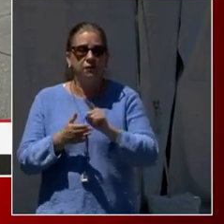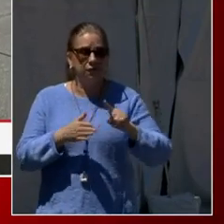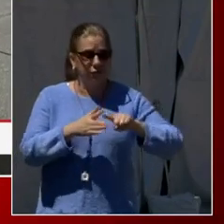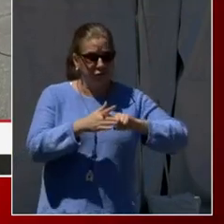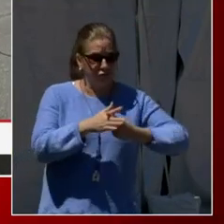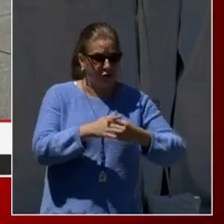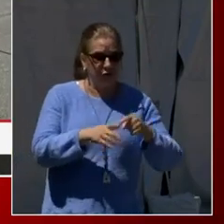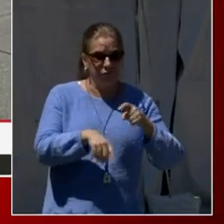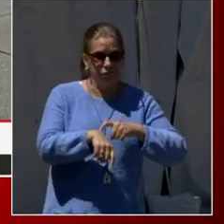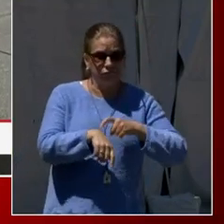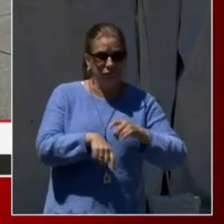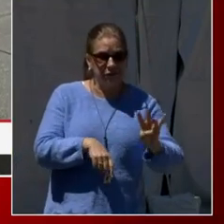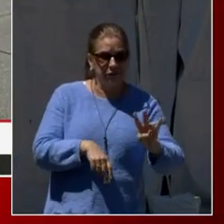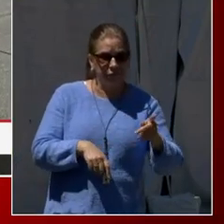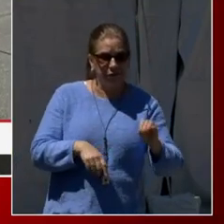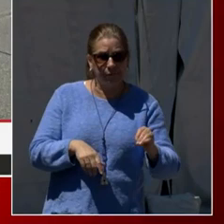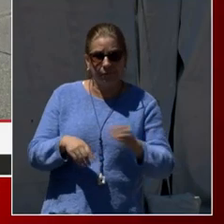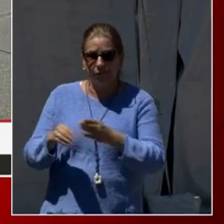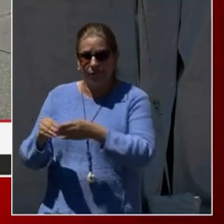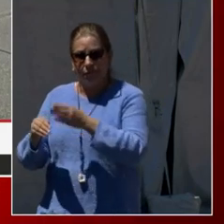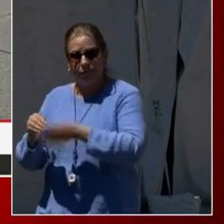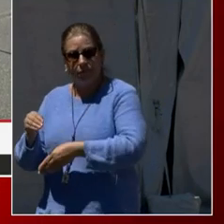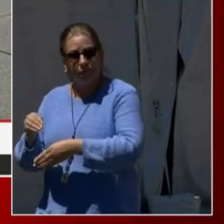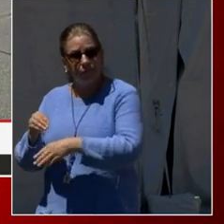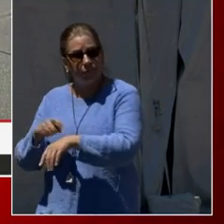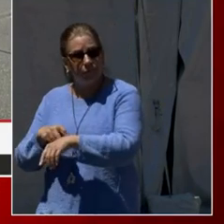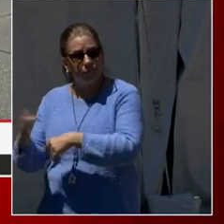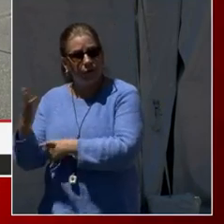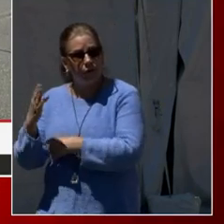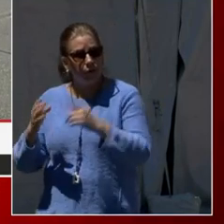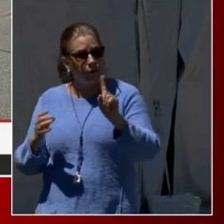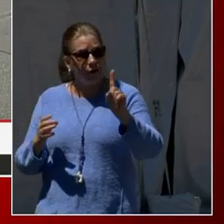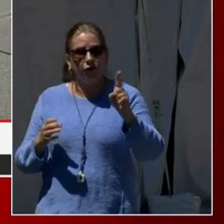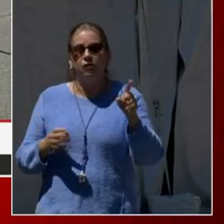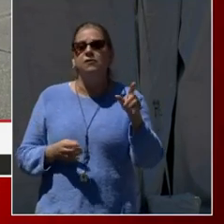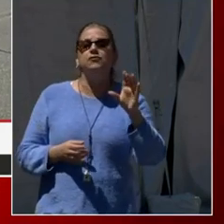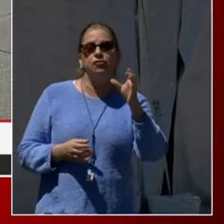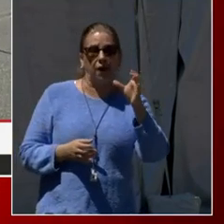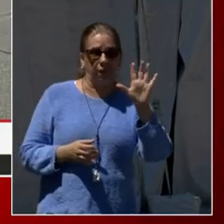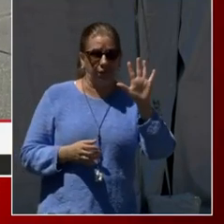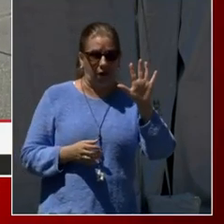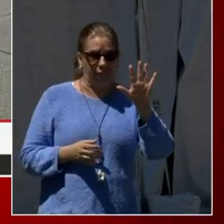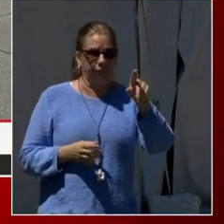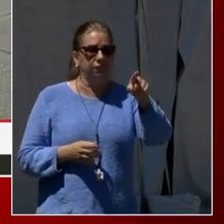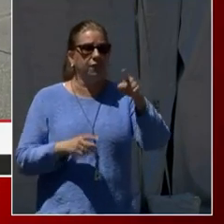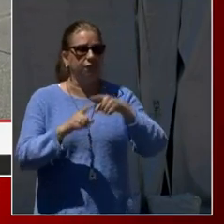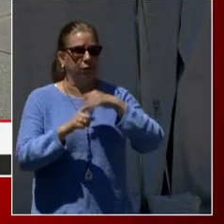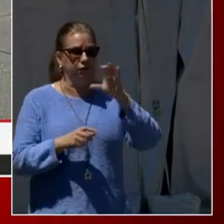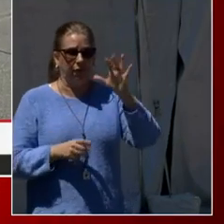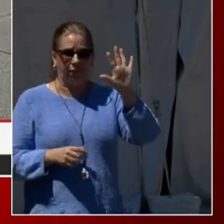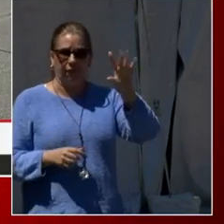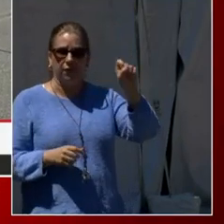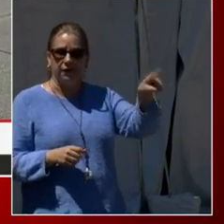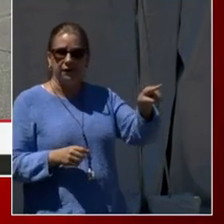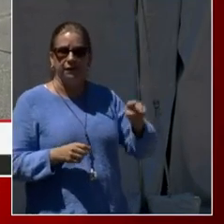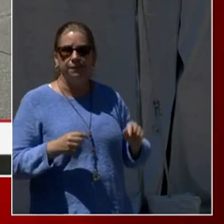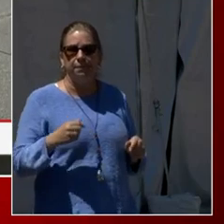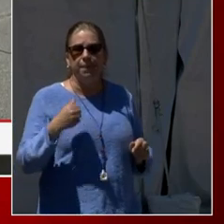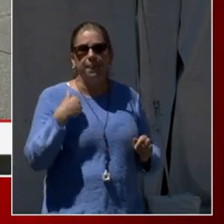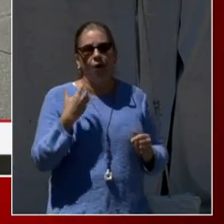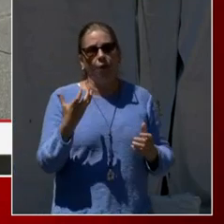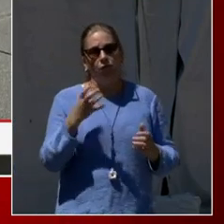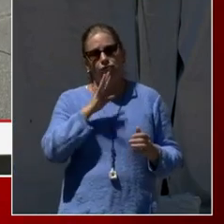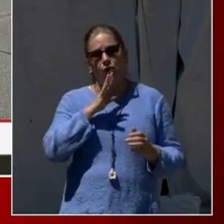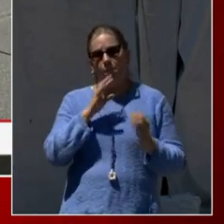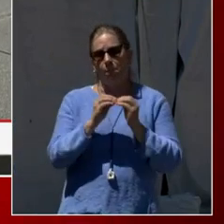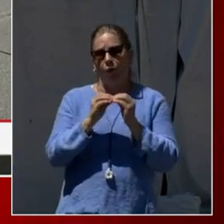Tom Fitzgerald from Channel 5. Question about the curfew thinking. Yesterday during the briefing,